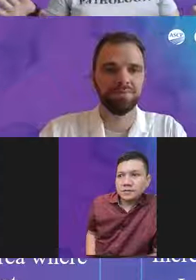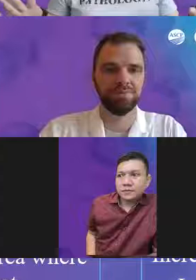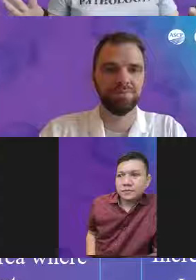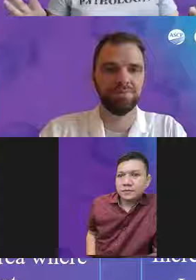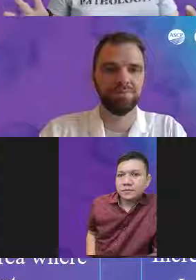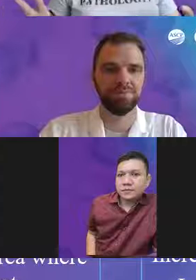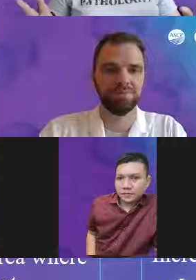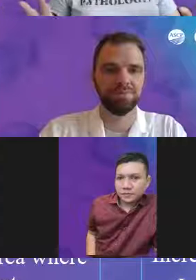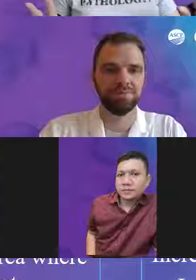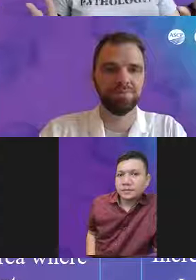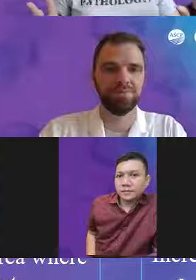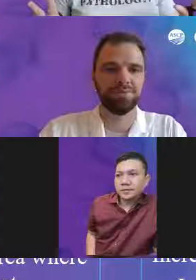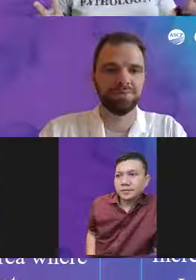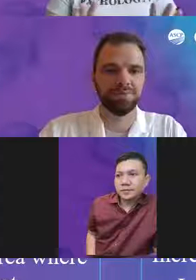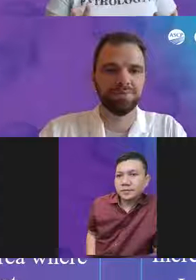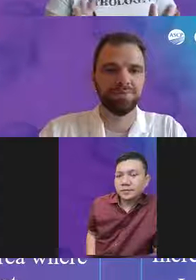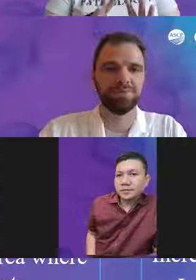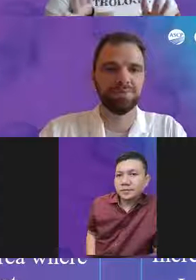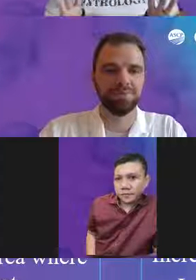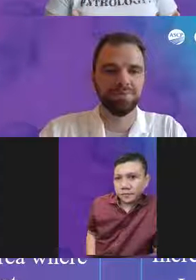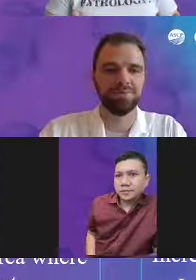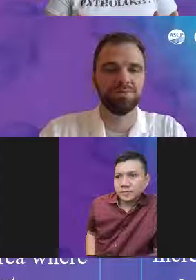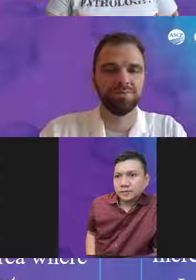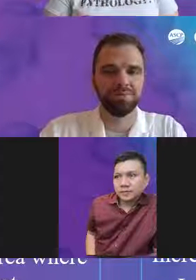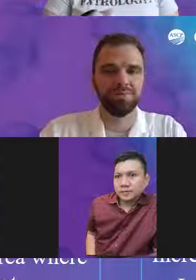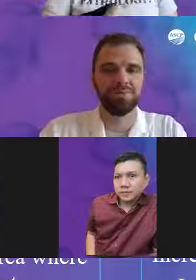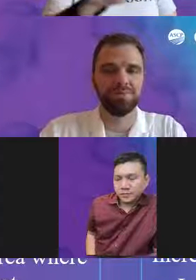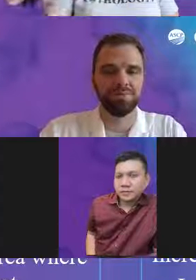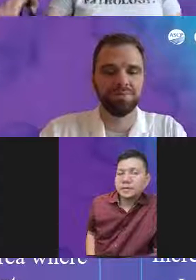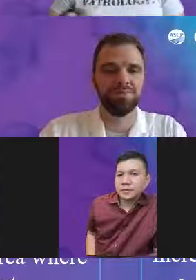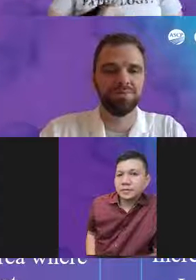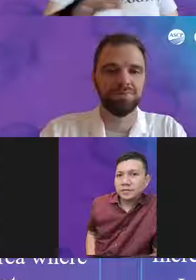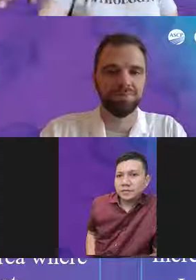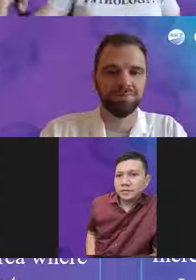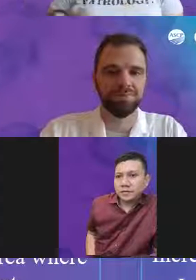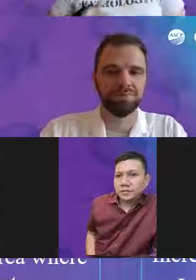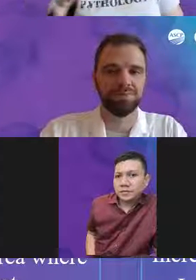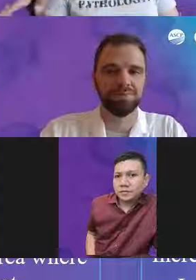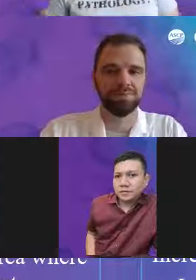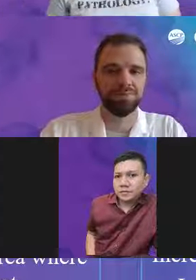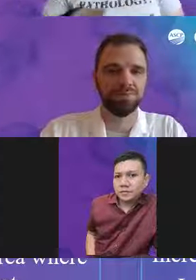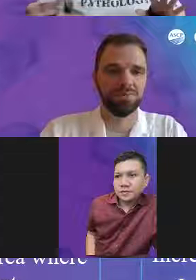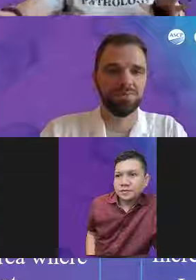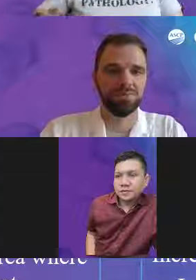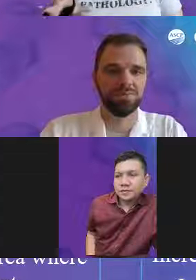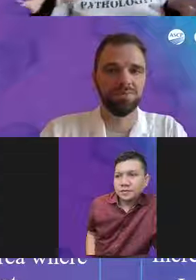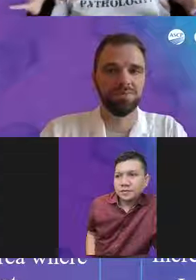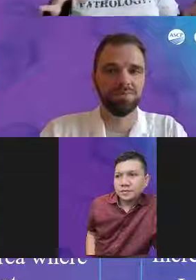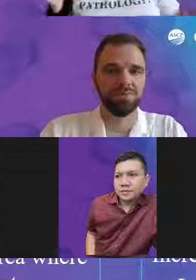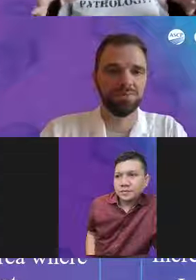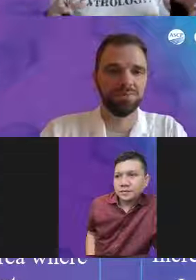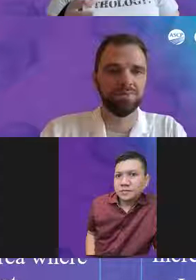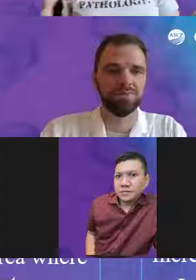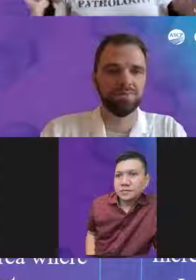at all the locations of the smear review first, right? You do your scan and get the